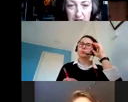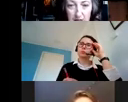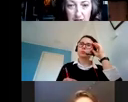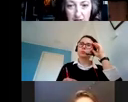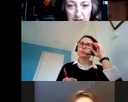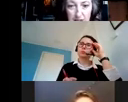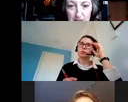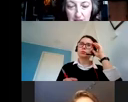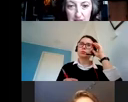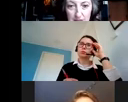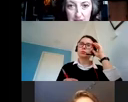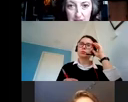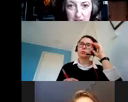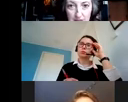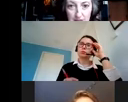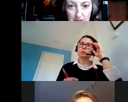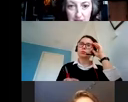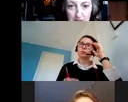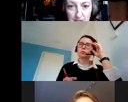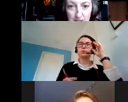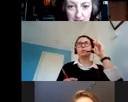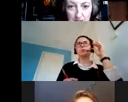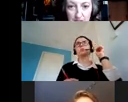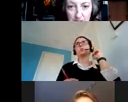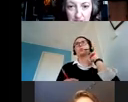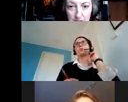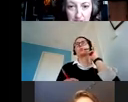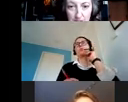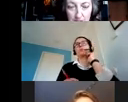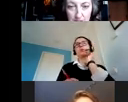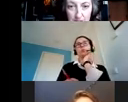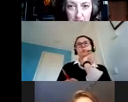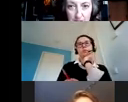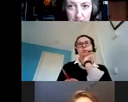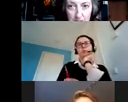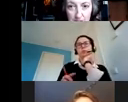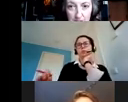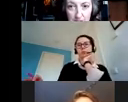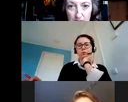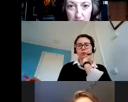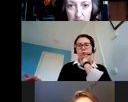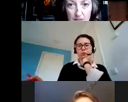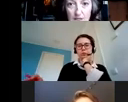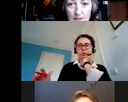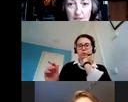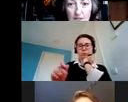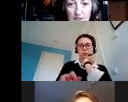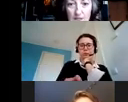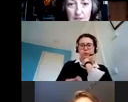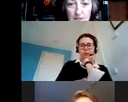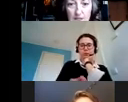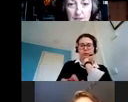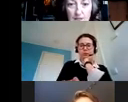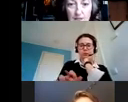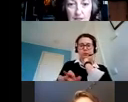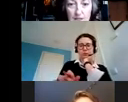to take all the necessary steps to address these violations and